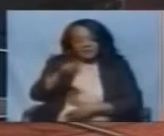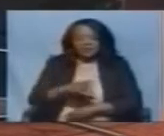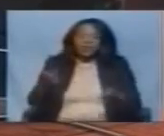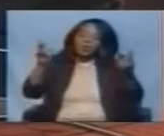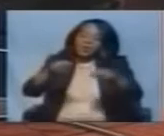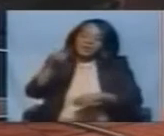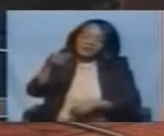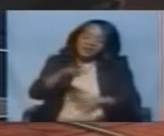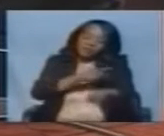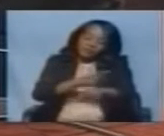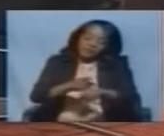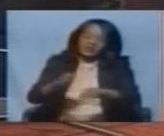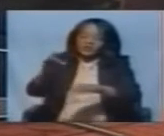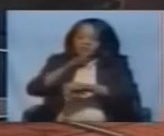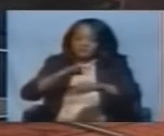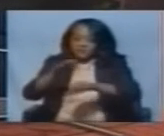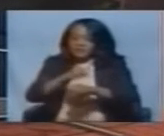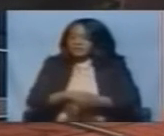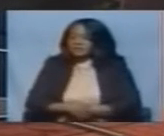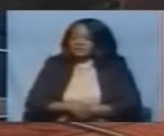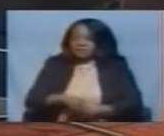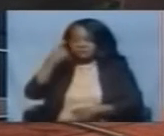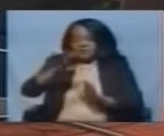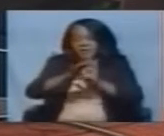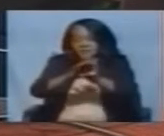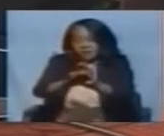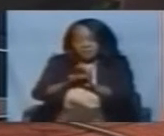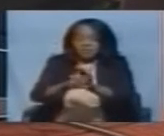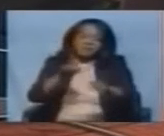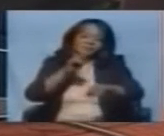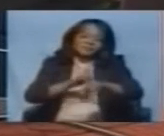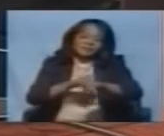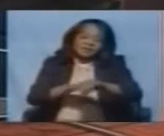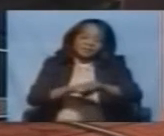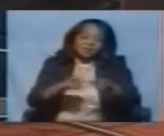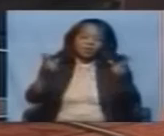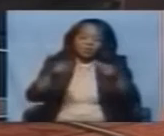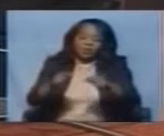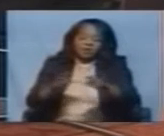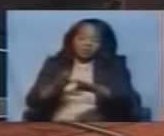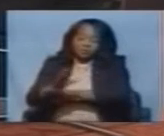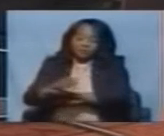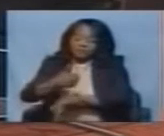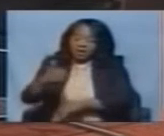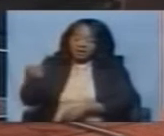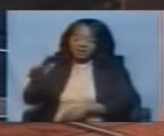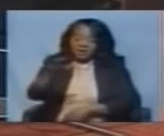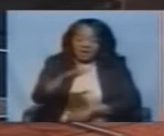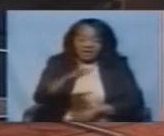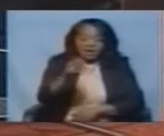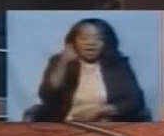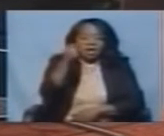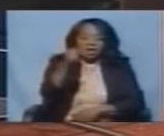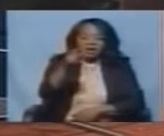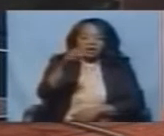field, another school of thought does not agree with you. For instance, during the time when people were just being pushed from other areas into stores, mm-hmm. and